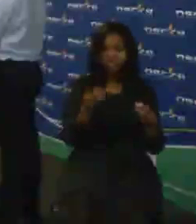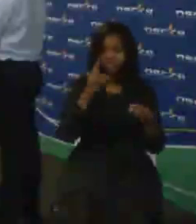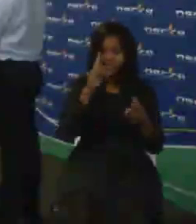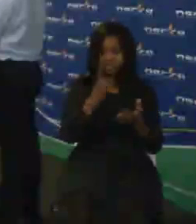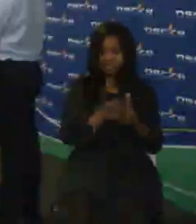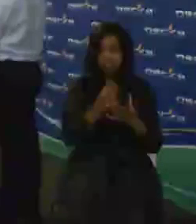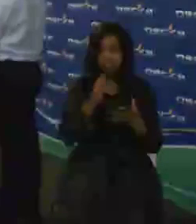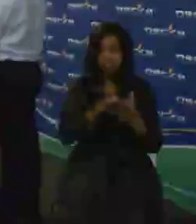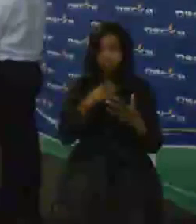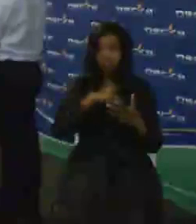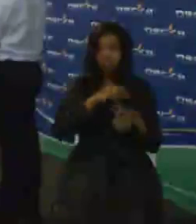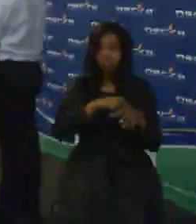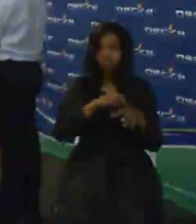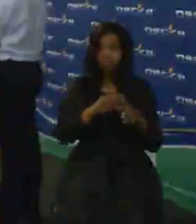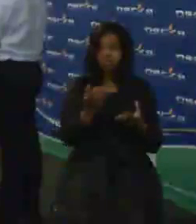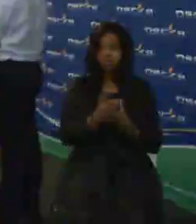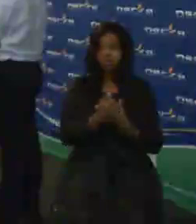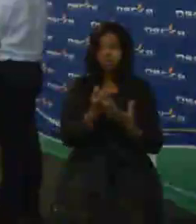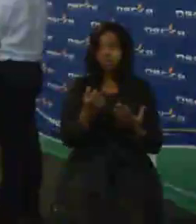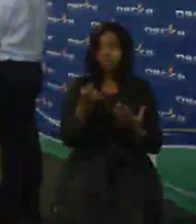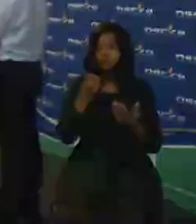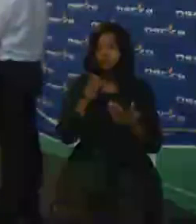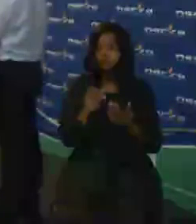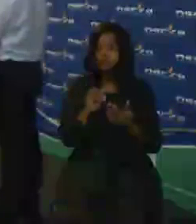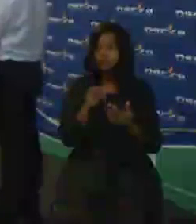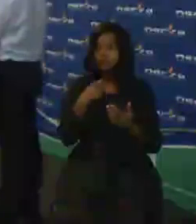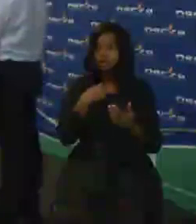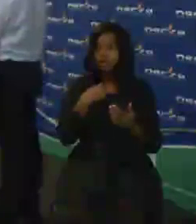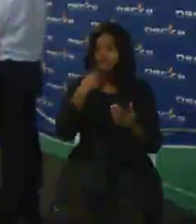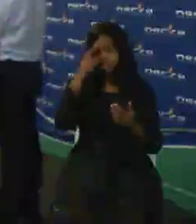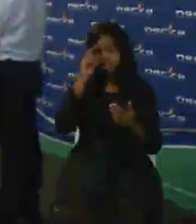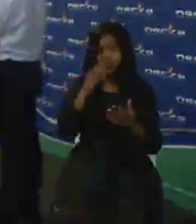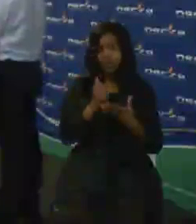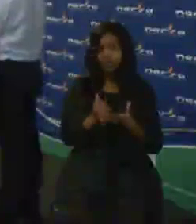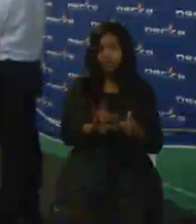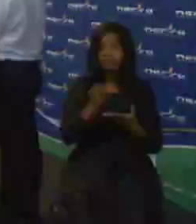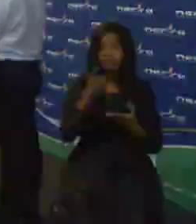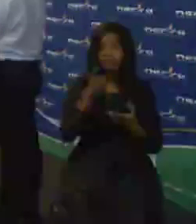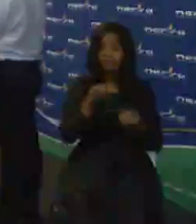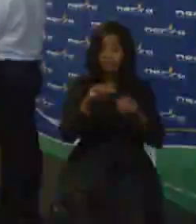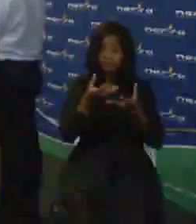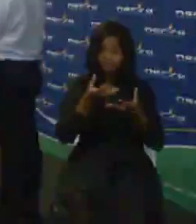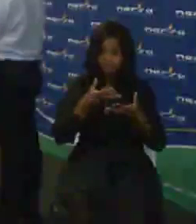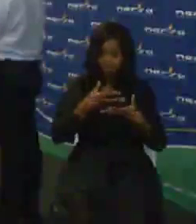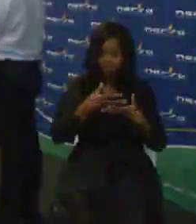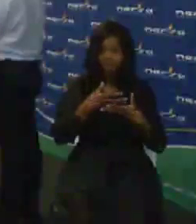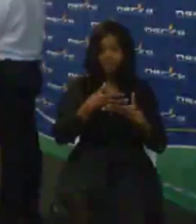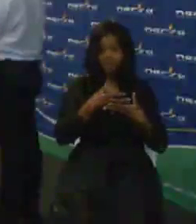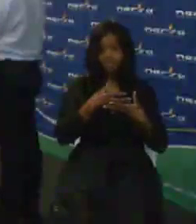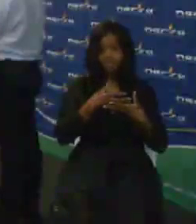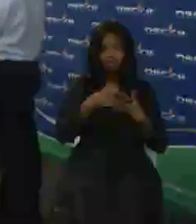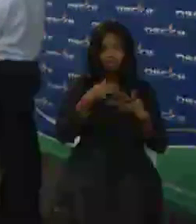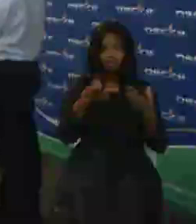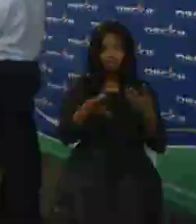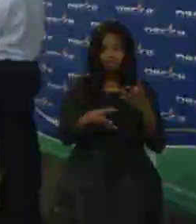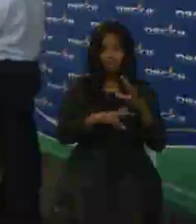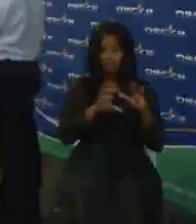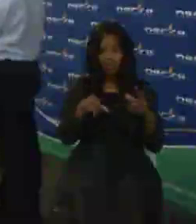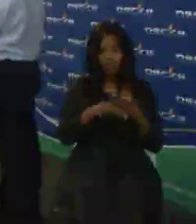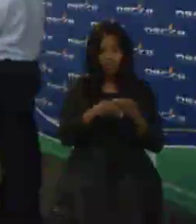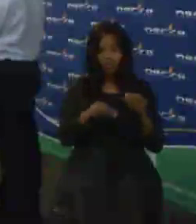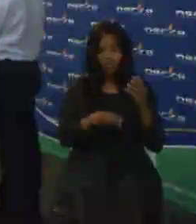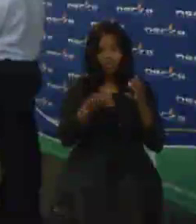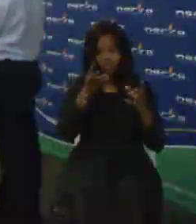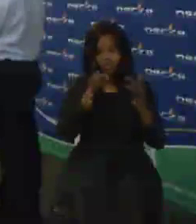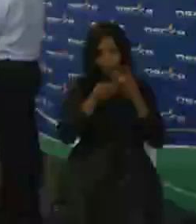decision to take. So I think it will help if you can provide better information and